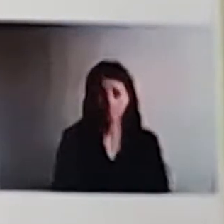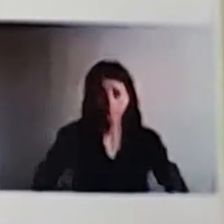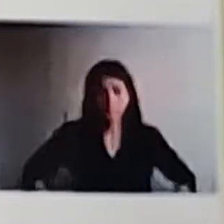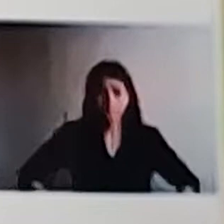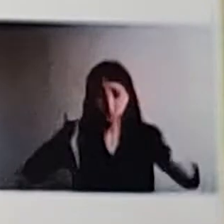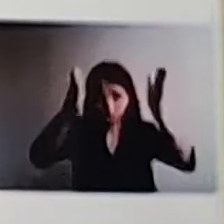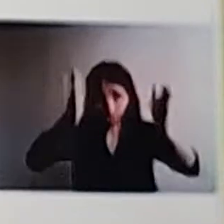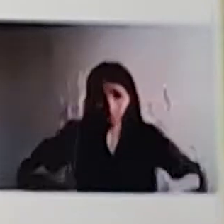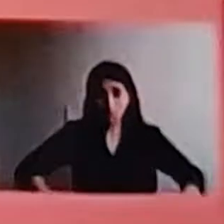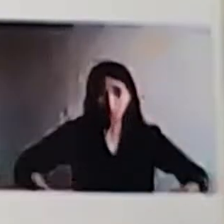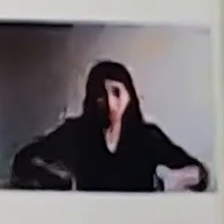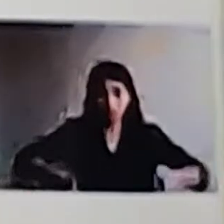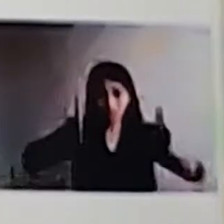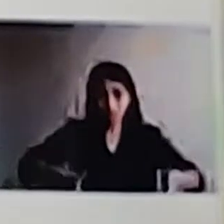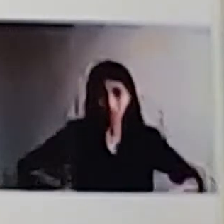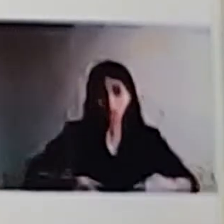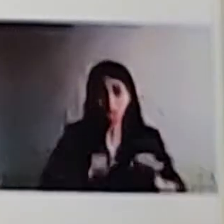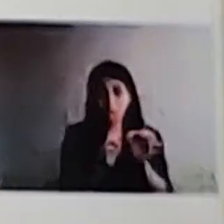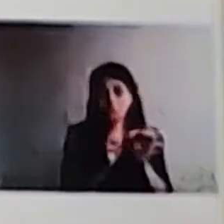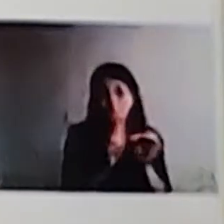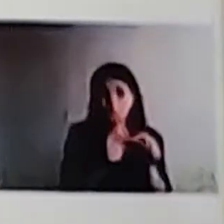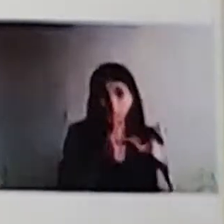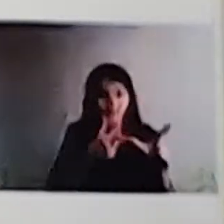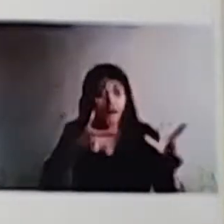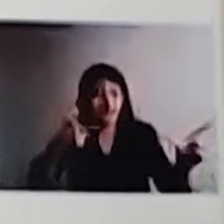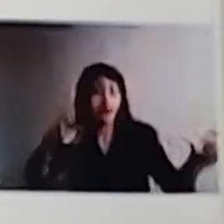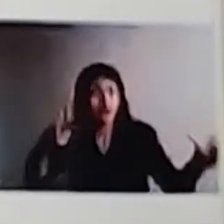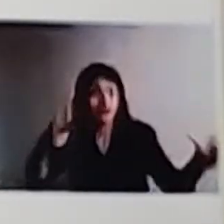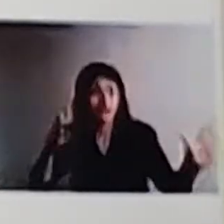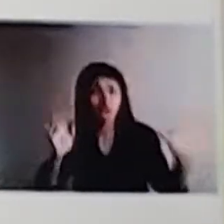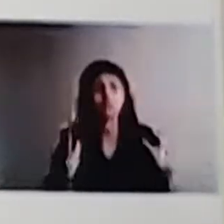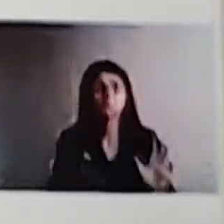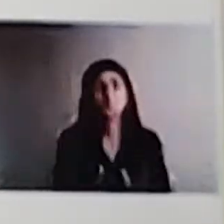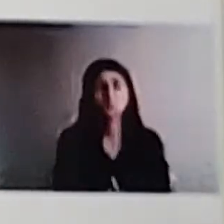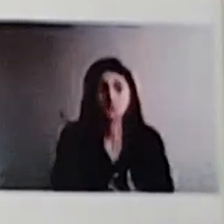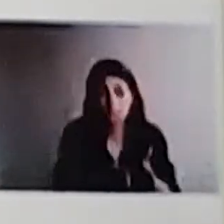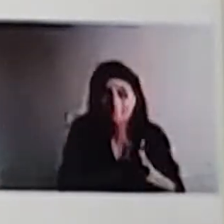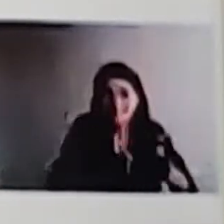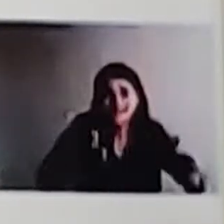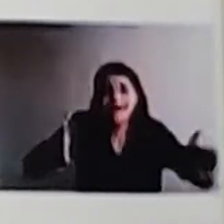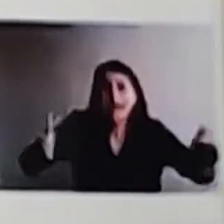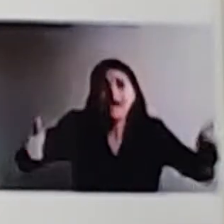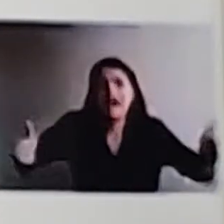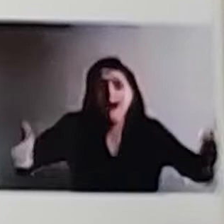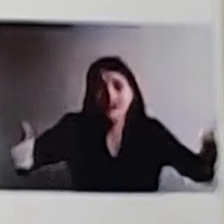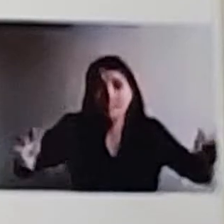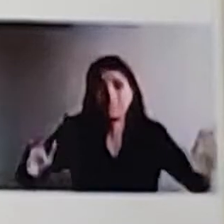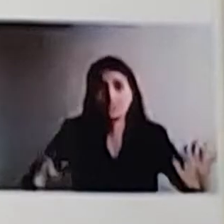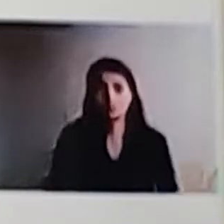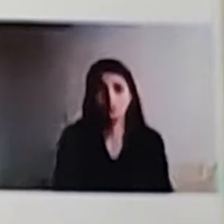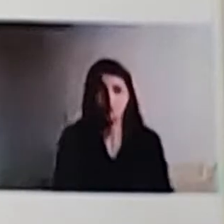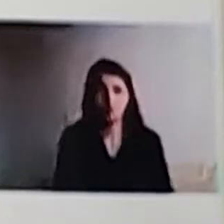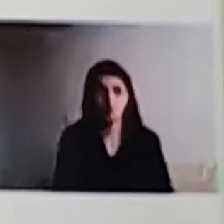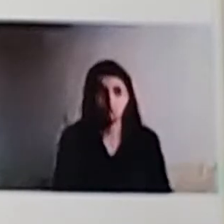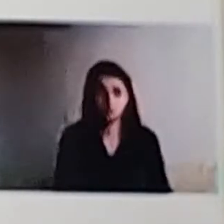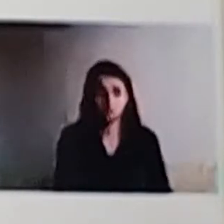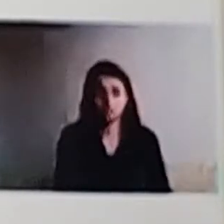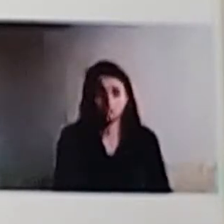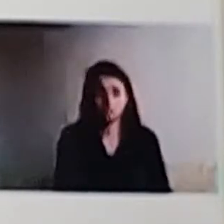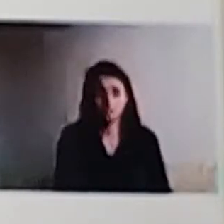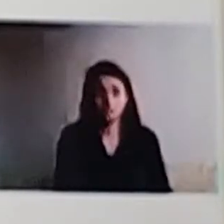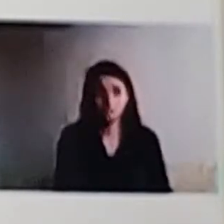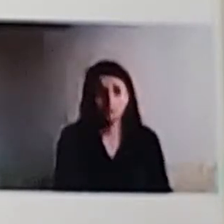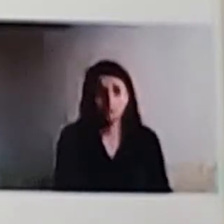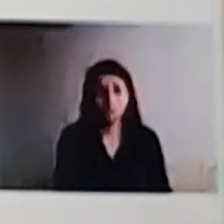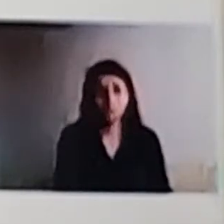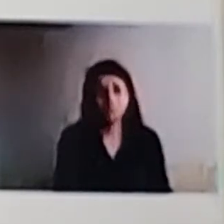all the corridor and even the height of the equipment, the material. As you see, the corridor is very